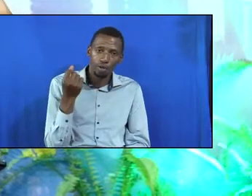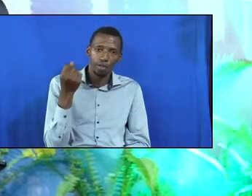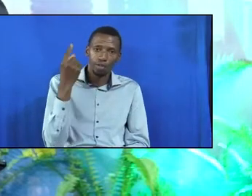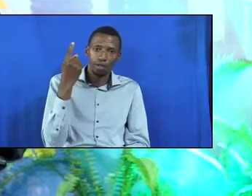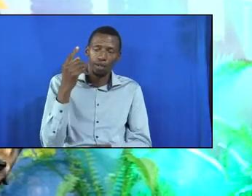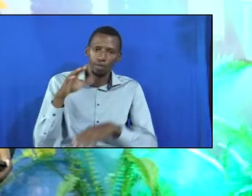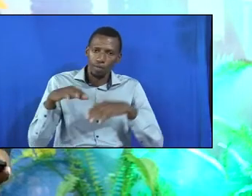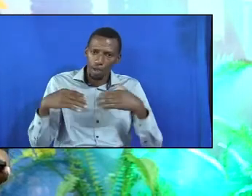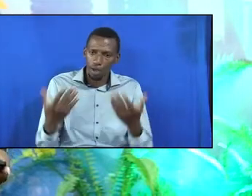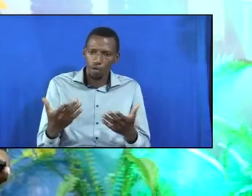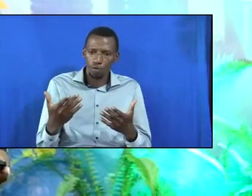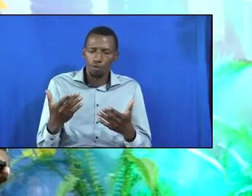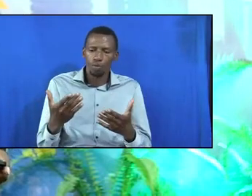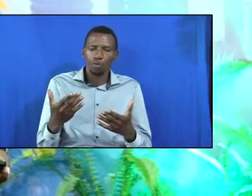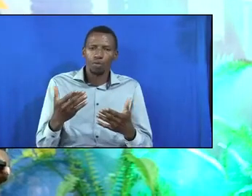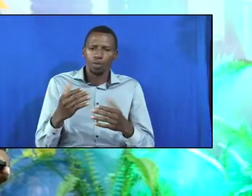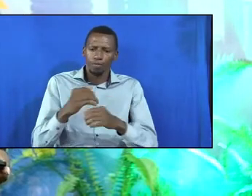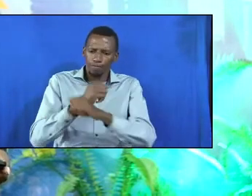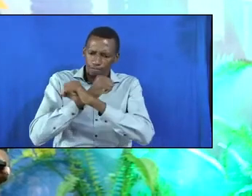so securely kept.